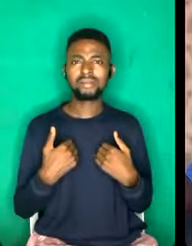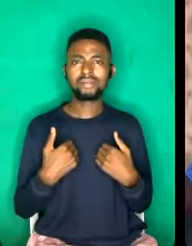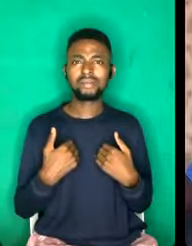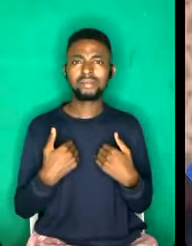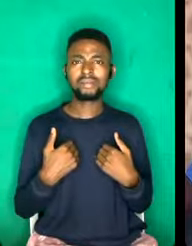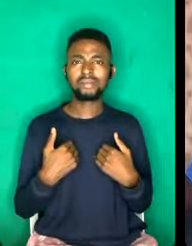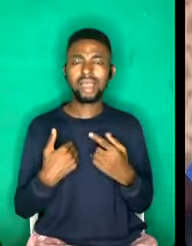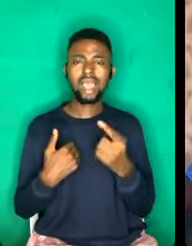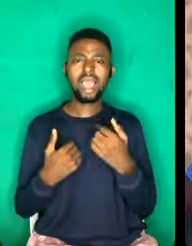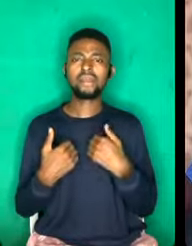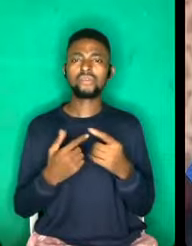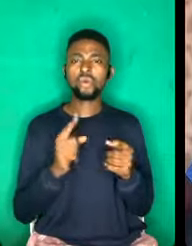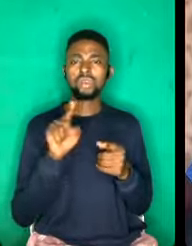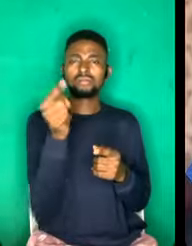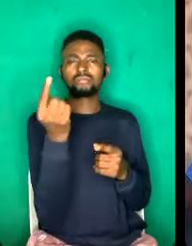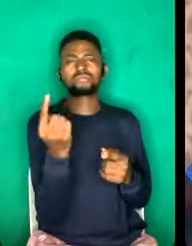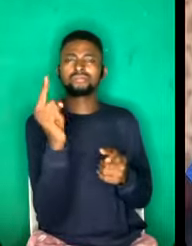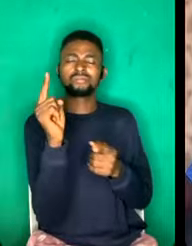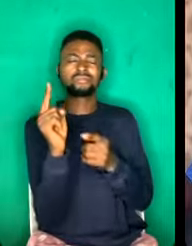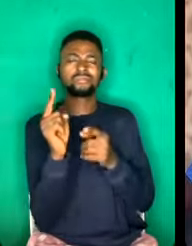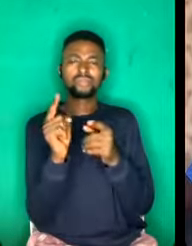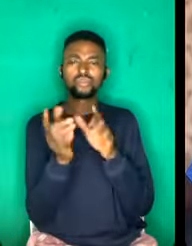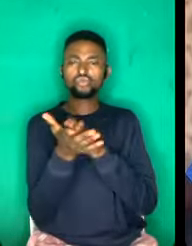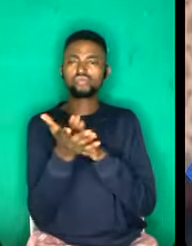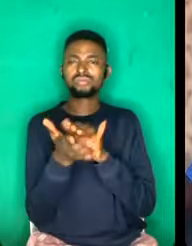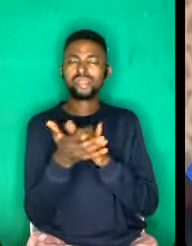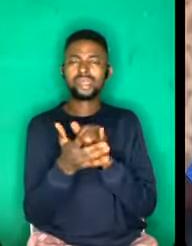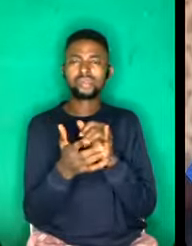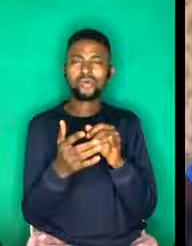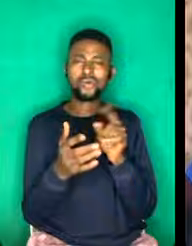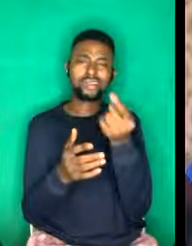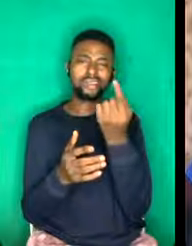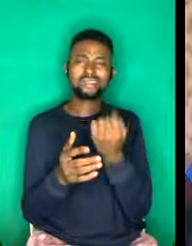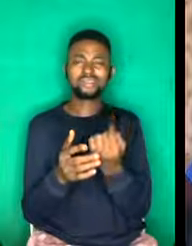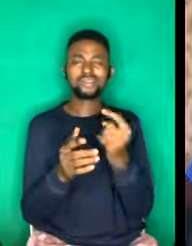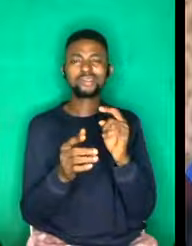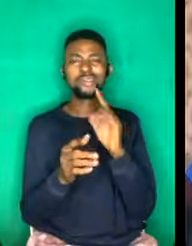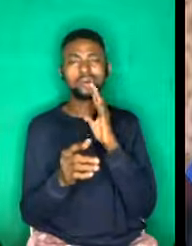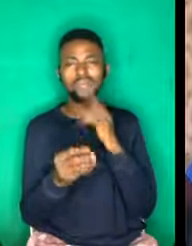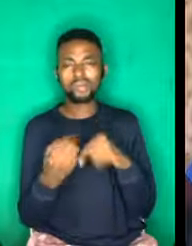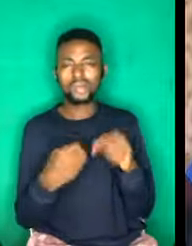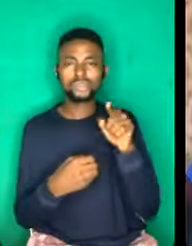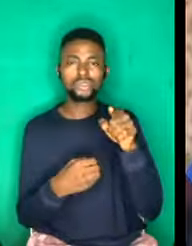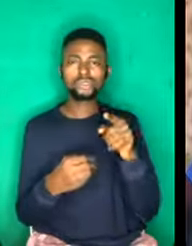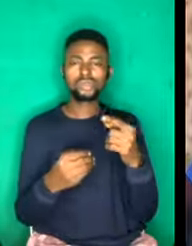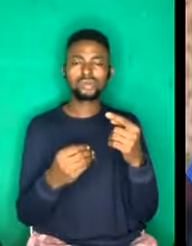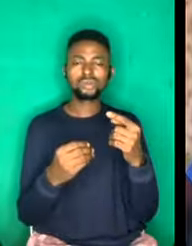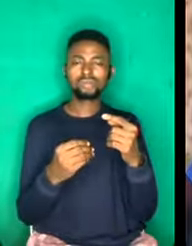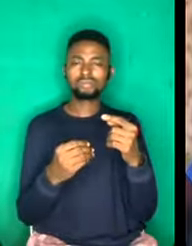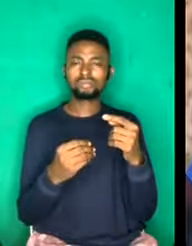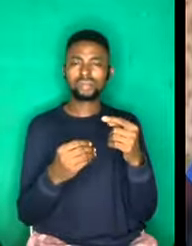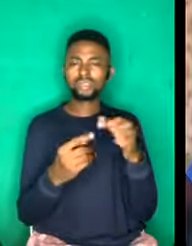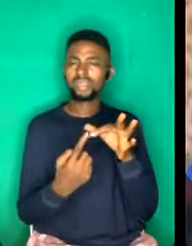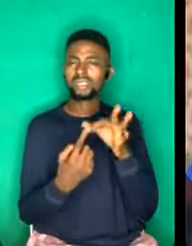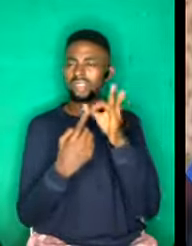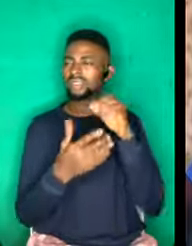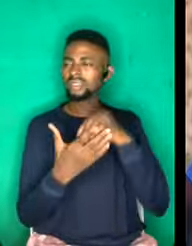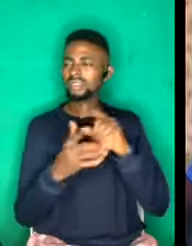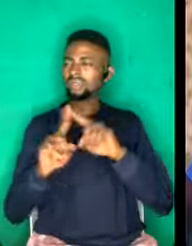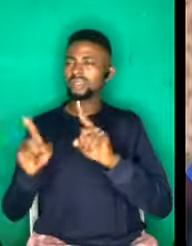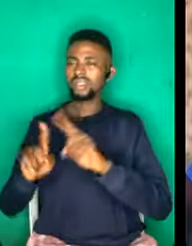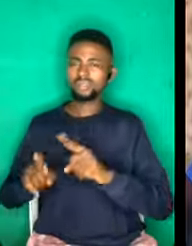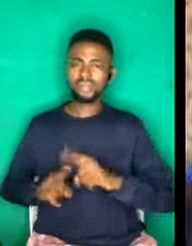SPED that basically talks about, you specializing in different sector. Why not we have it in the